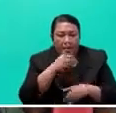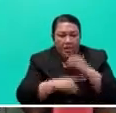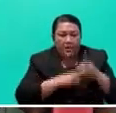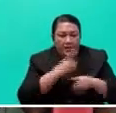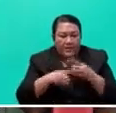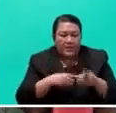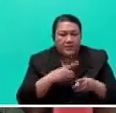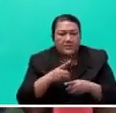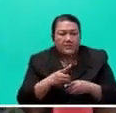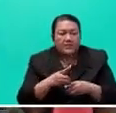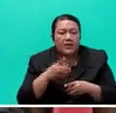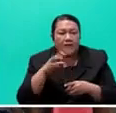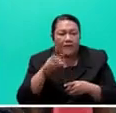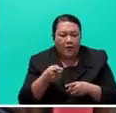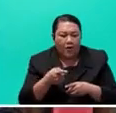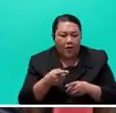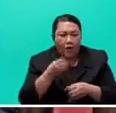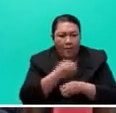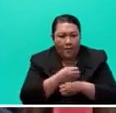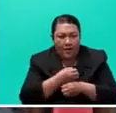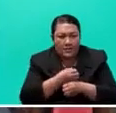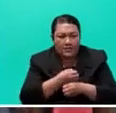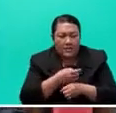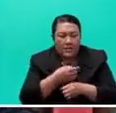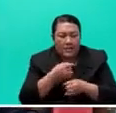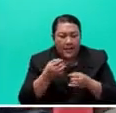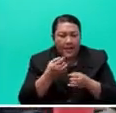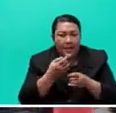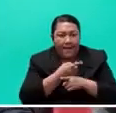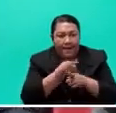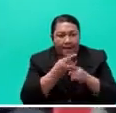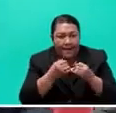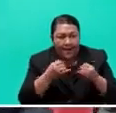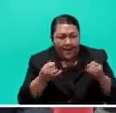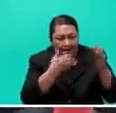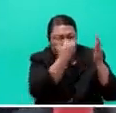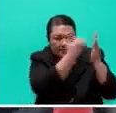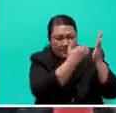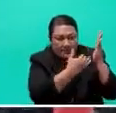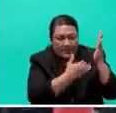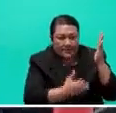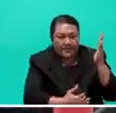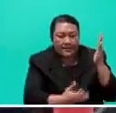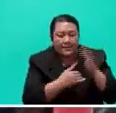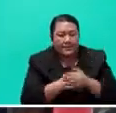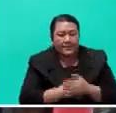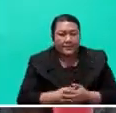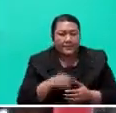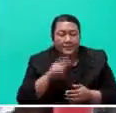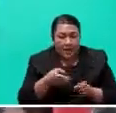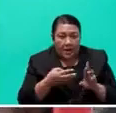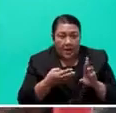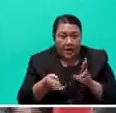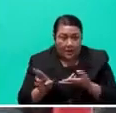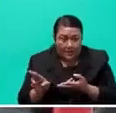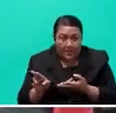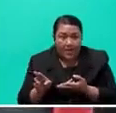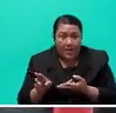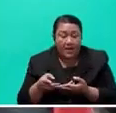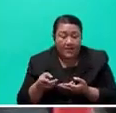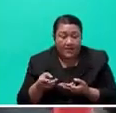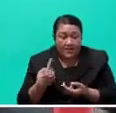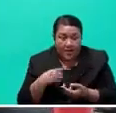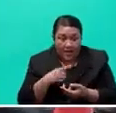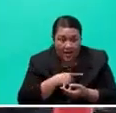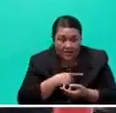its operational guidelines. Mr. Speaker, sir, I therefore recommend that it would be prudent at this August House to